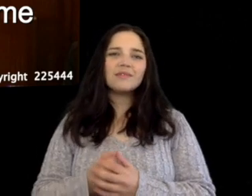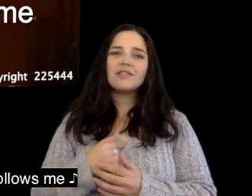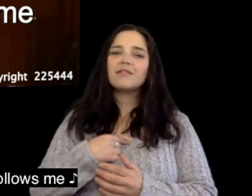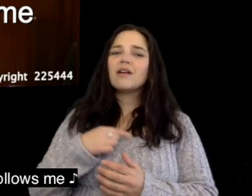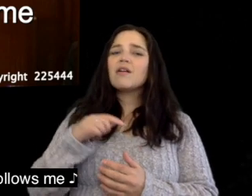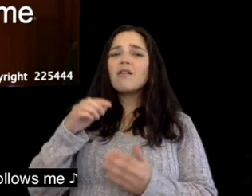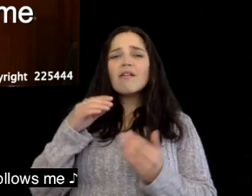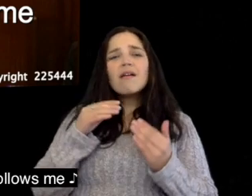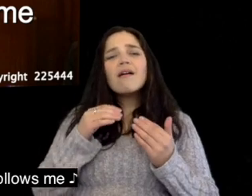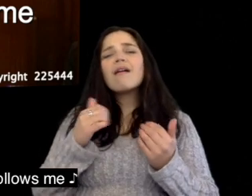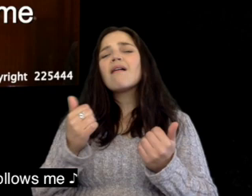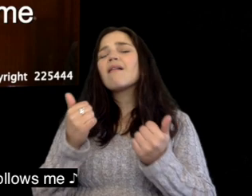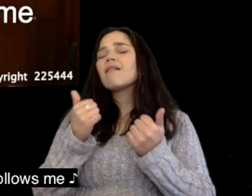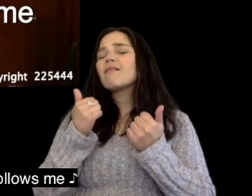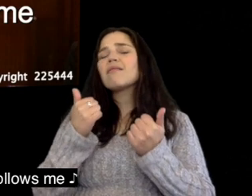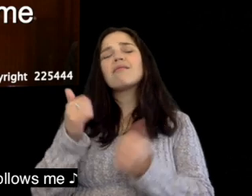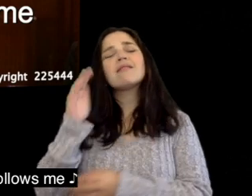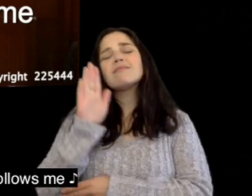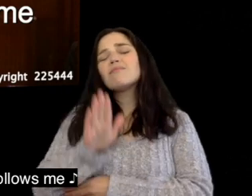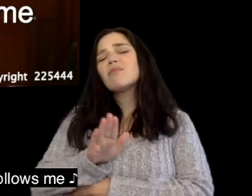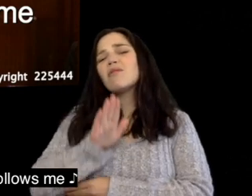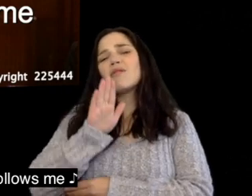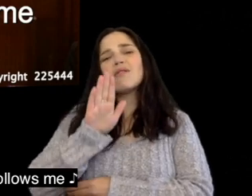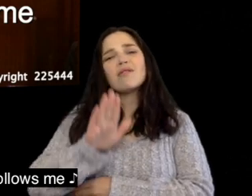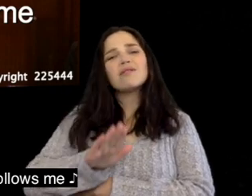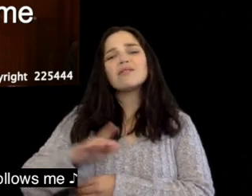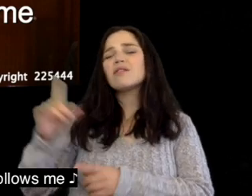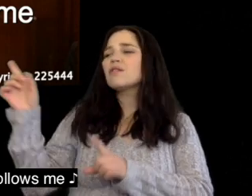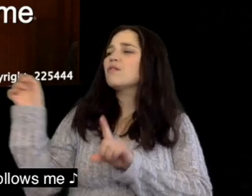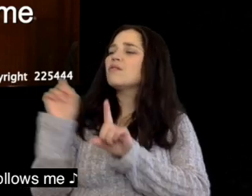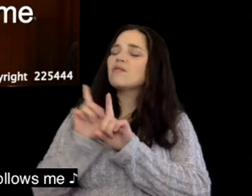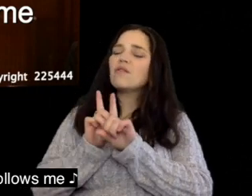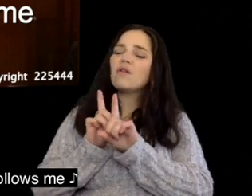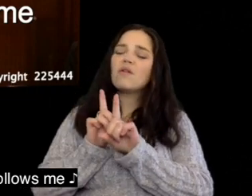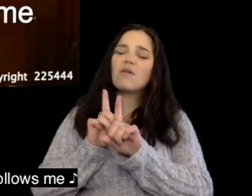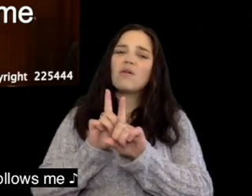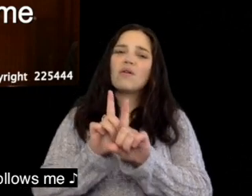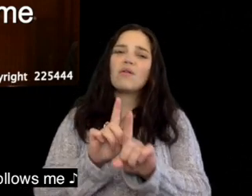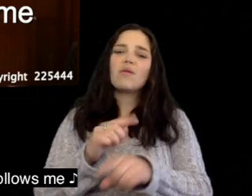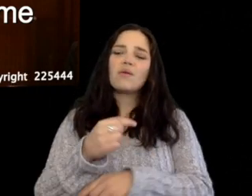home. For your endless mercy